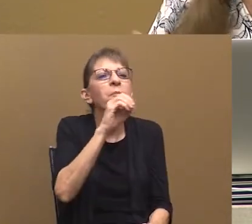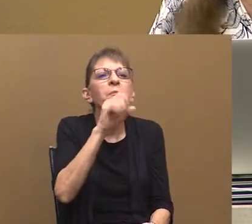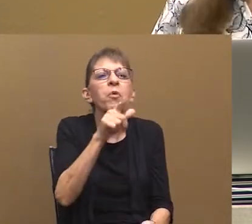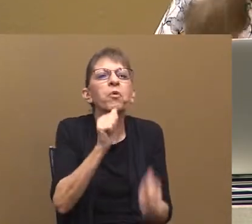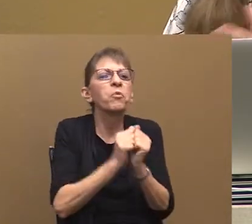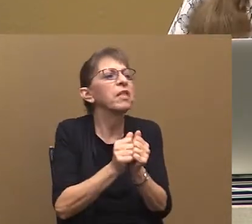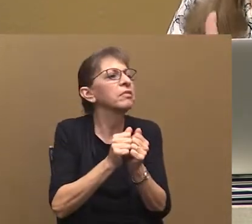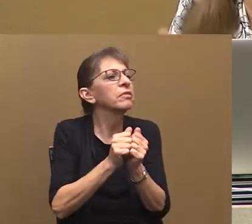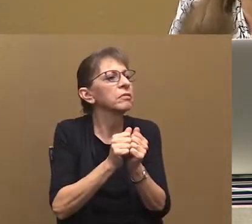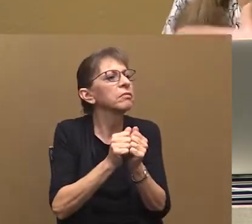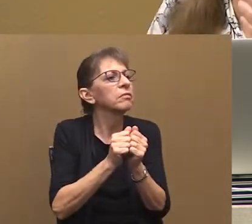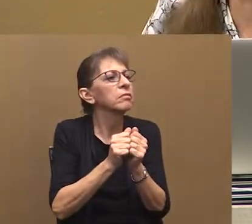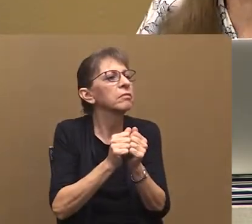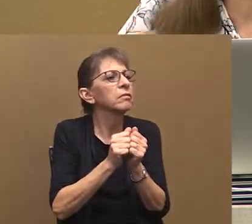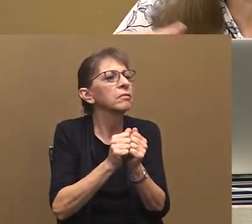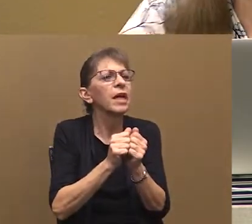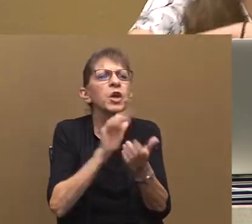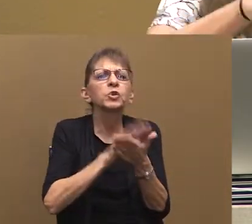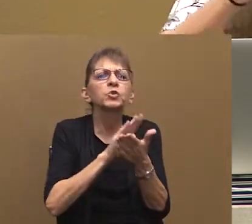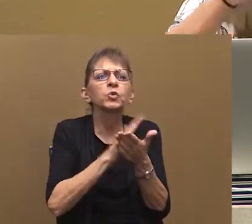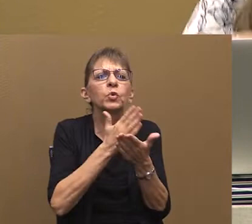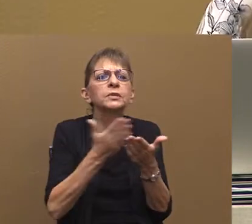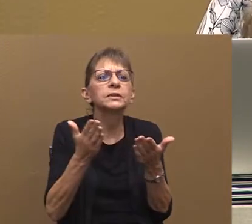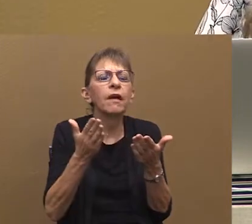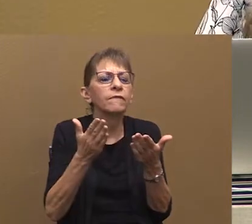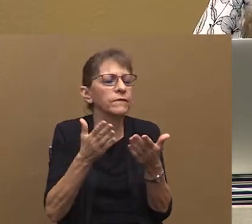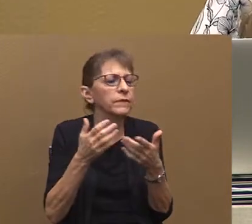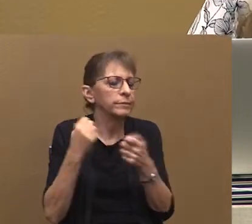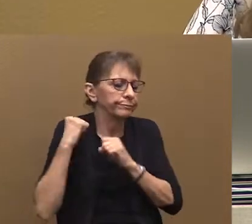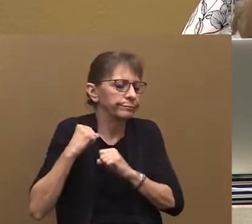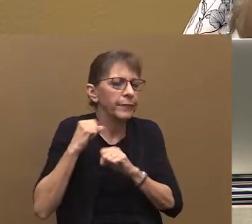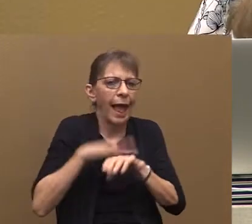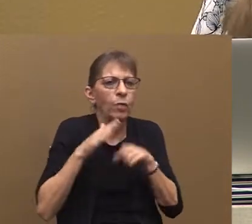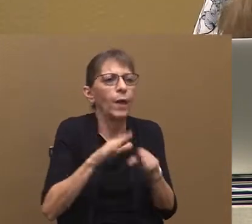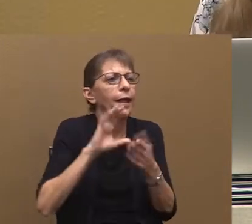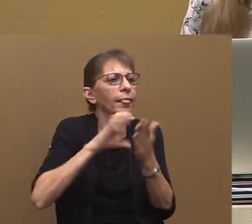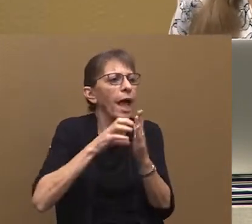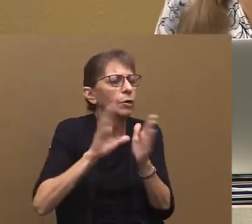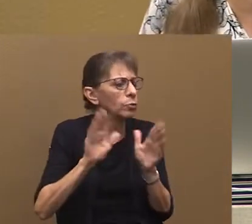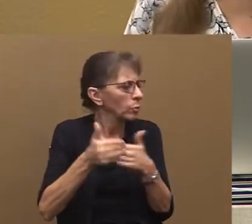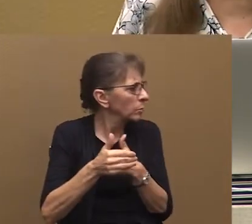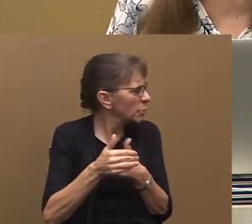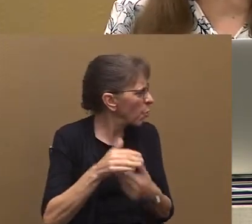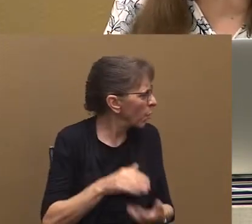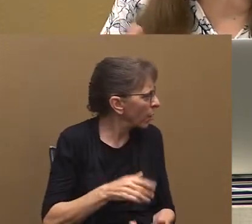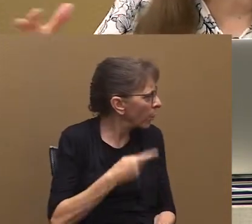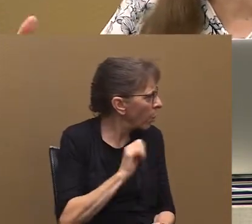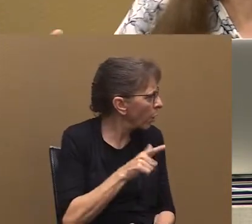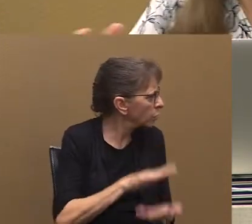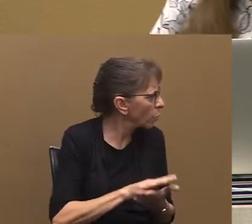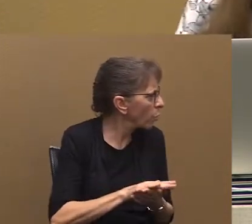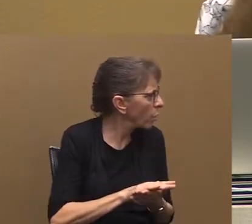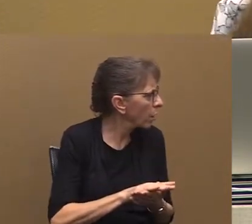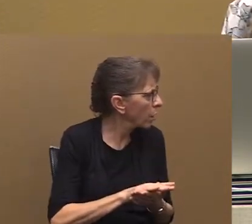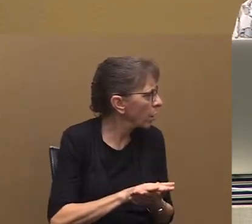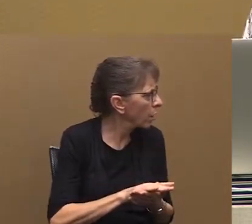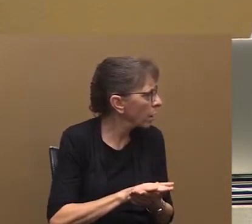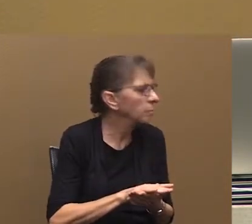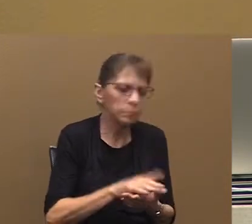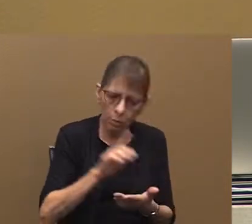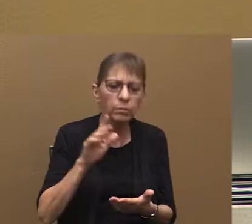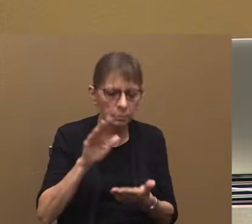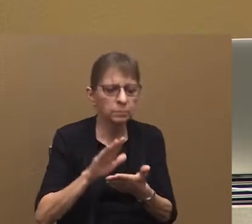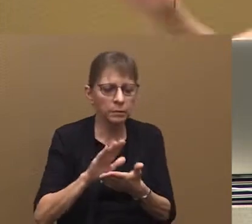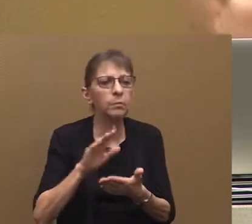the pool with all of his pool stuff on the way to the locker room, and he's got his bag, and he sees somebody in